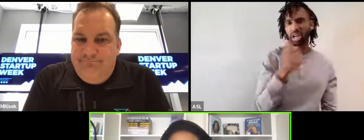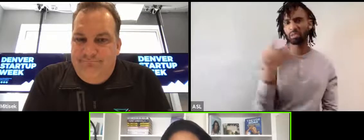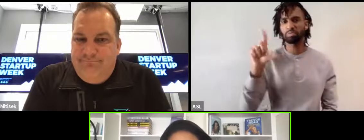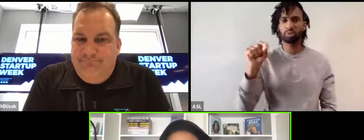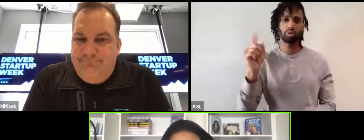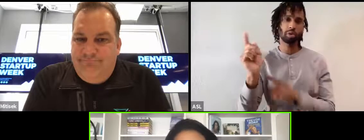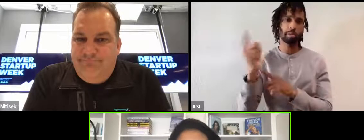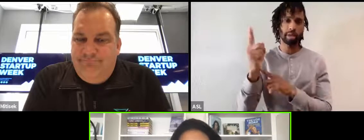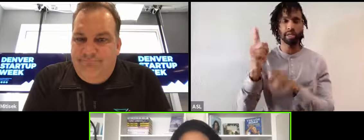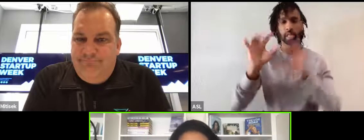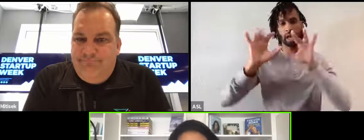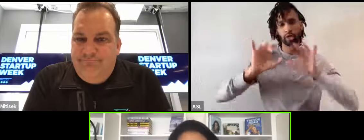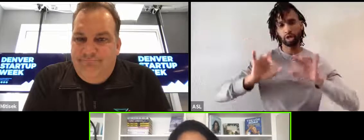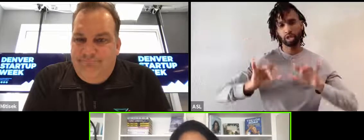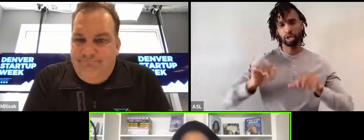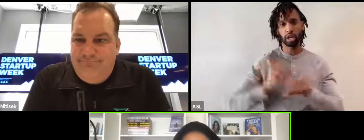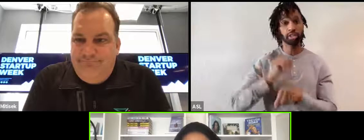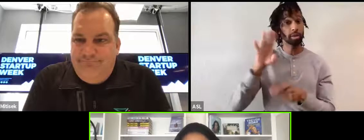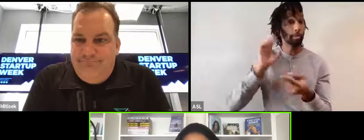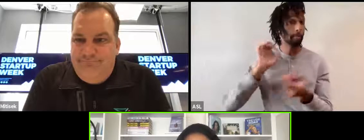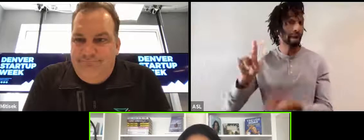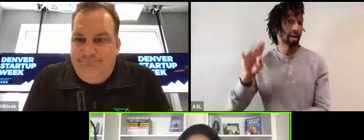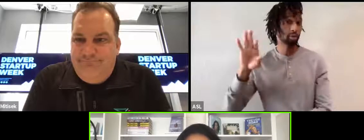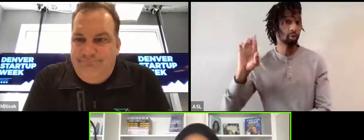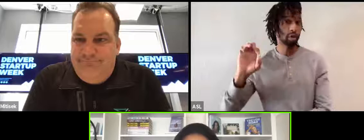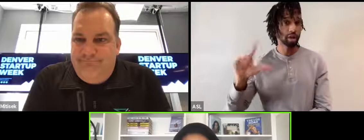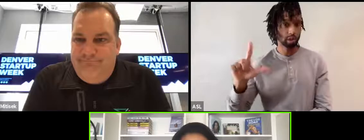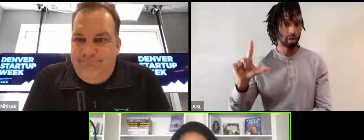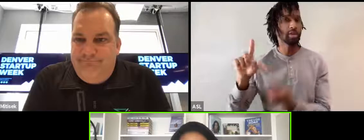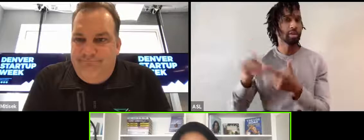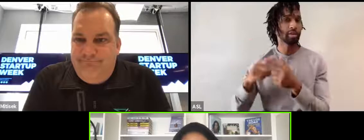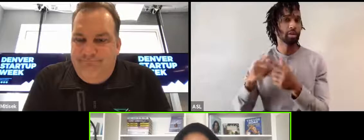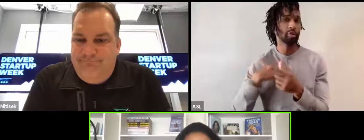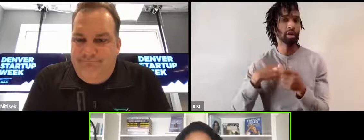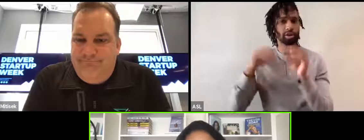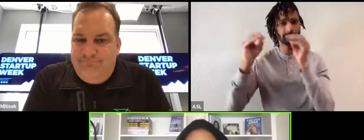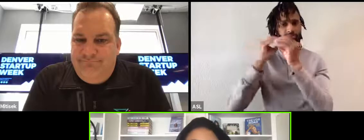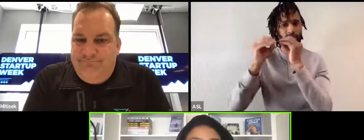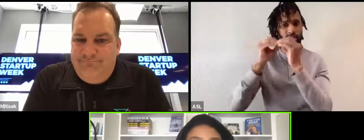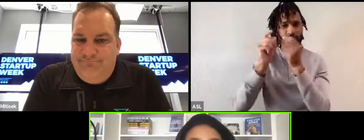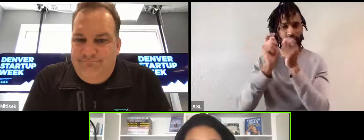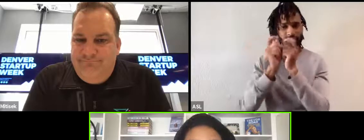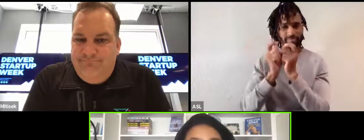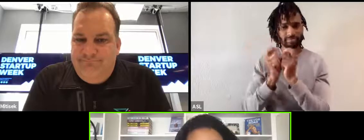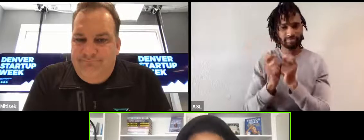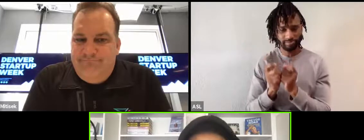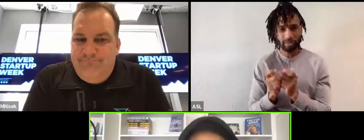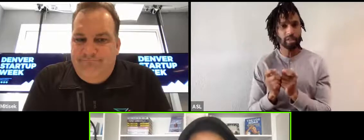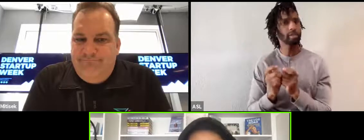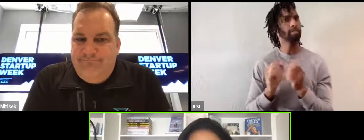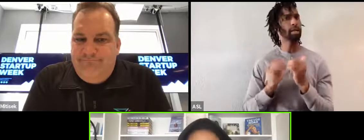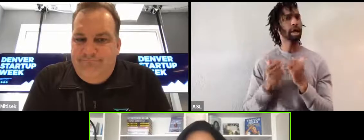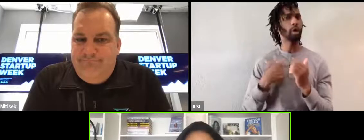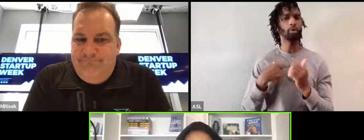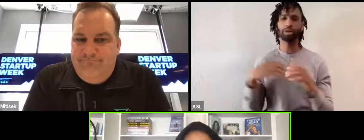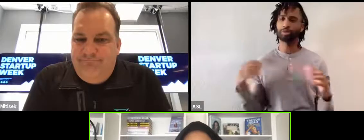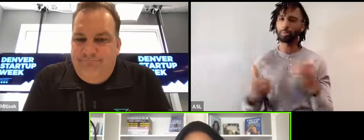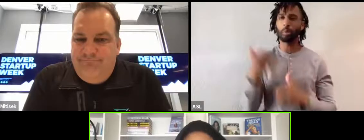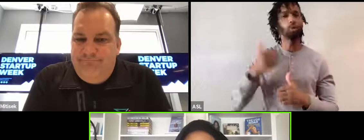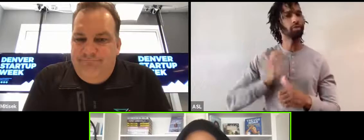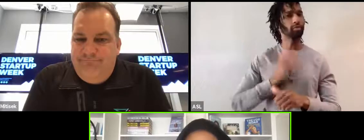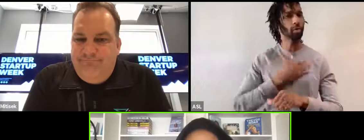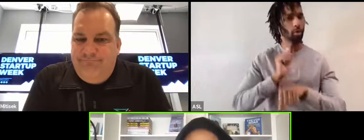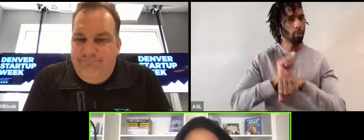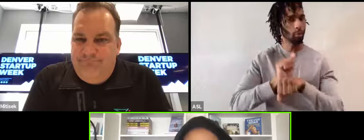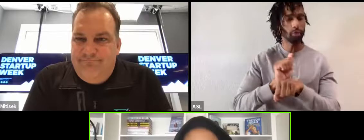it transcribed, send it back to her. And then we could, you know, flesh that out. And so that's how we did most of it. For some